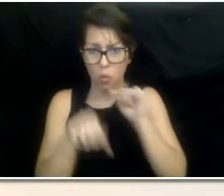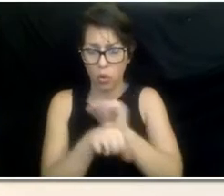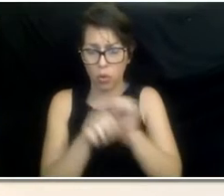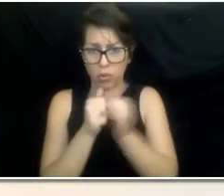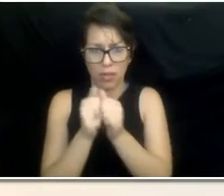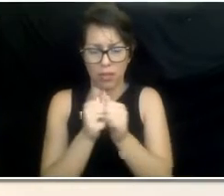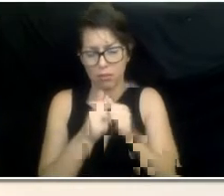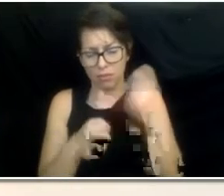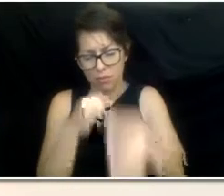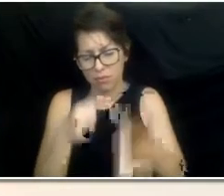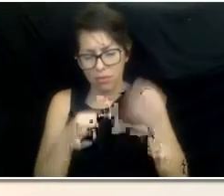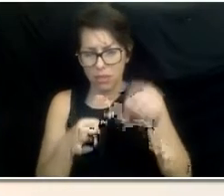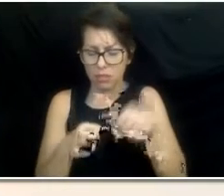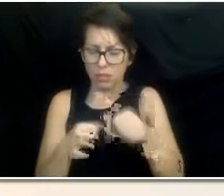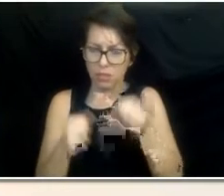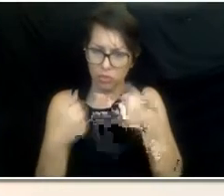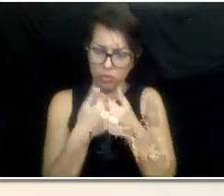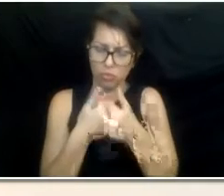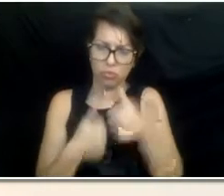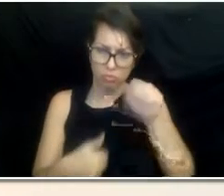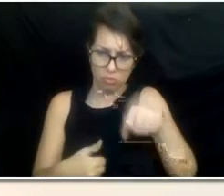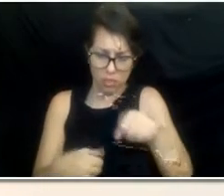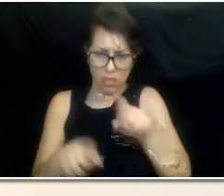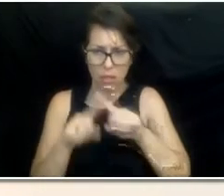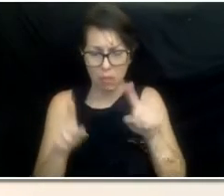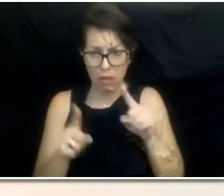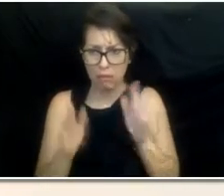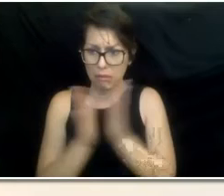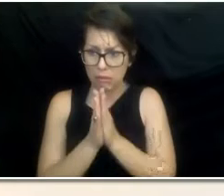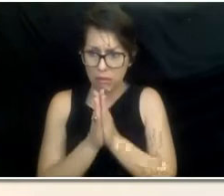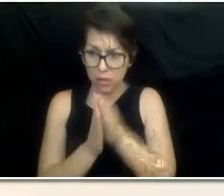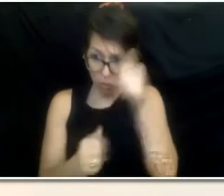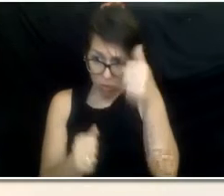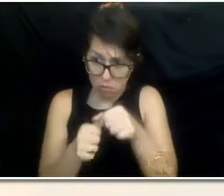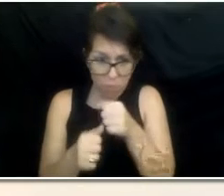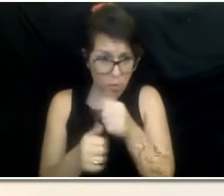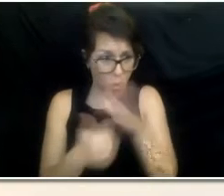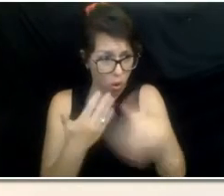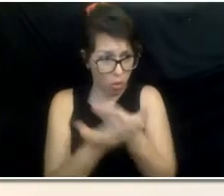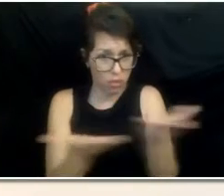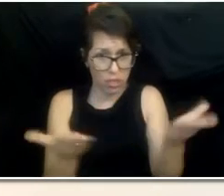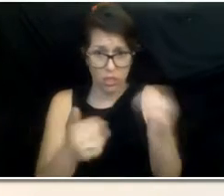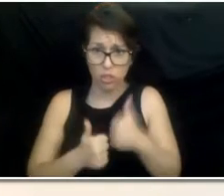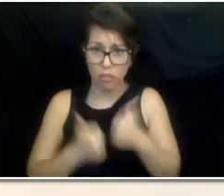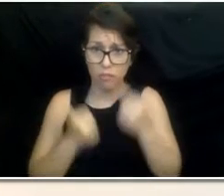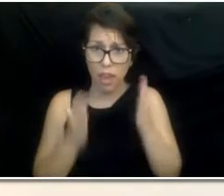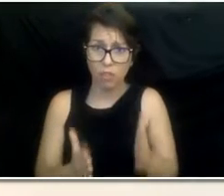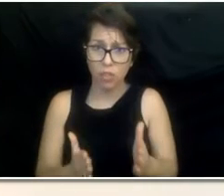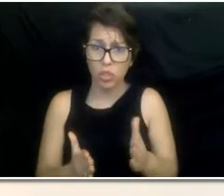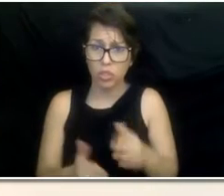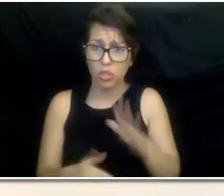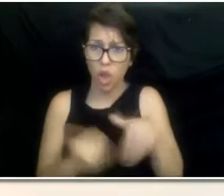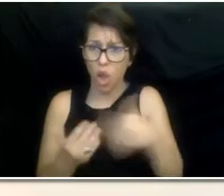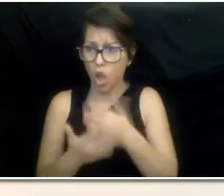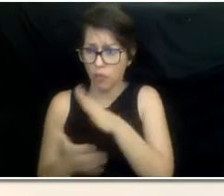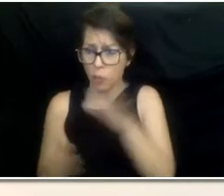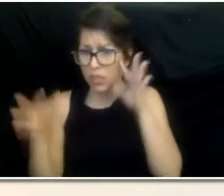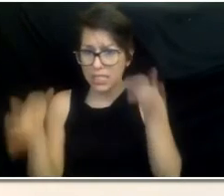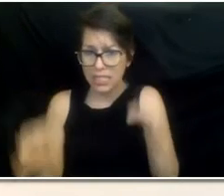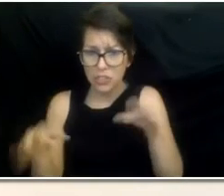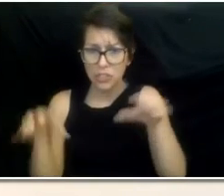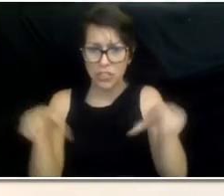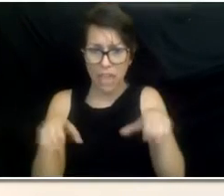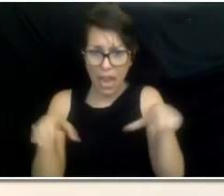us to hold hold ourselves accountable to all of our roles including myself the positions of privilege and the positions that bring us on this